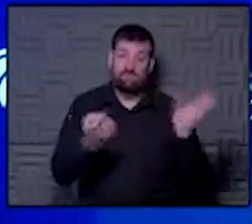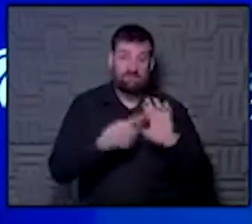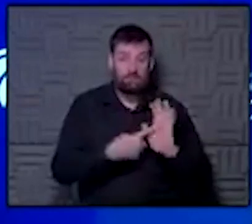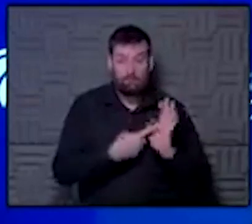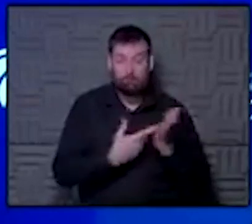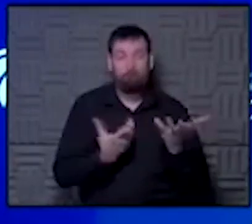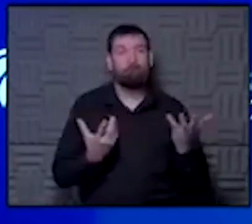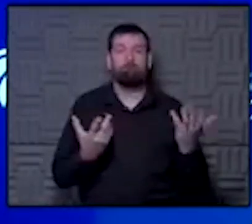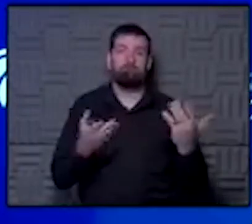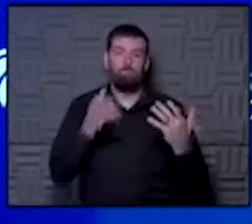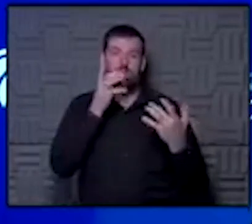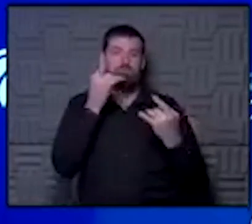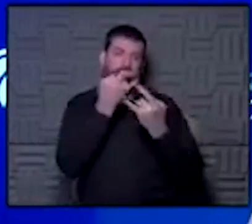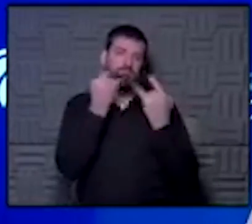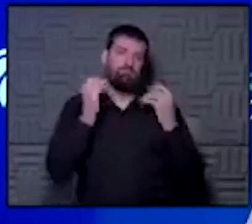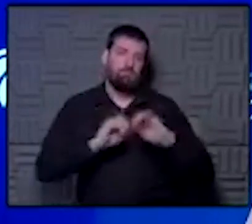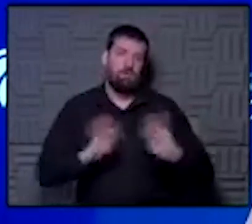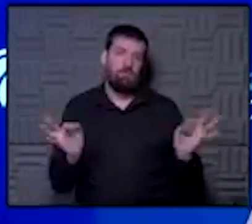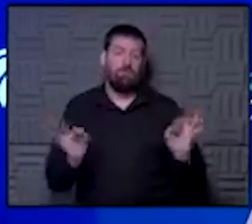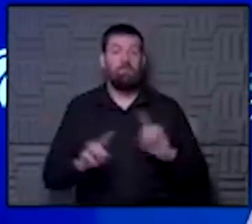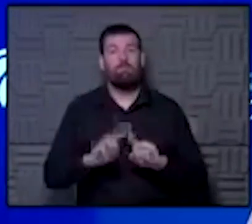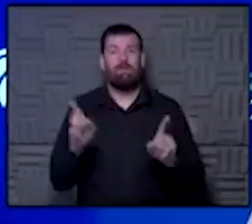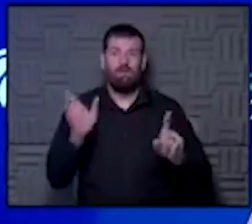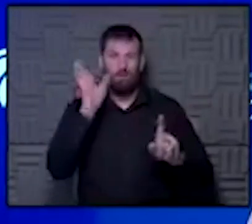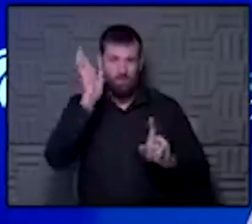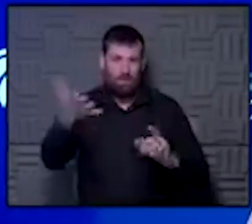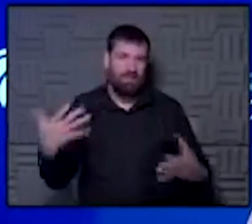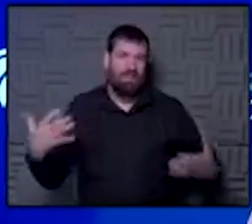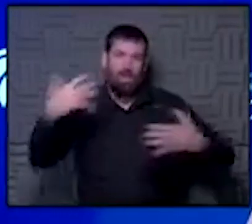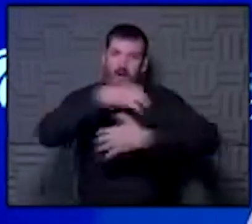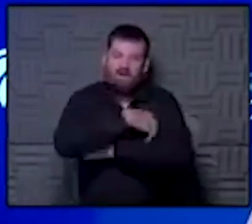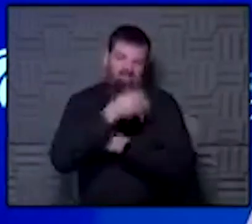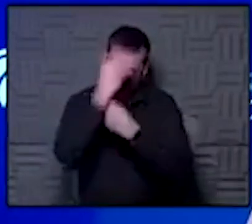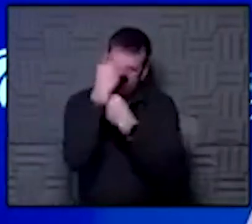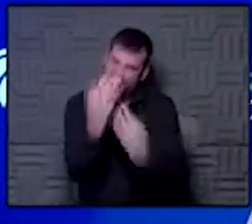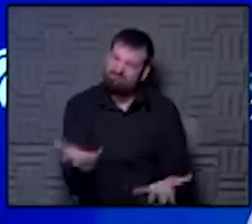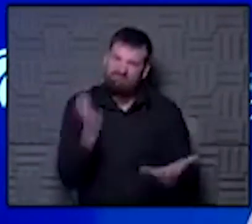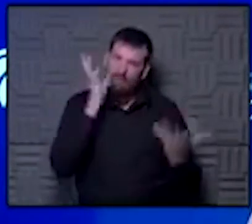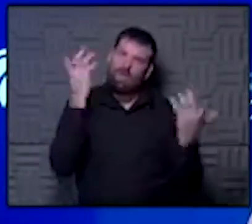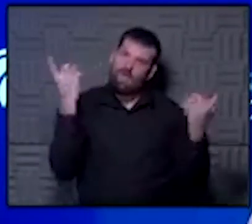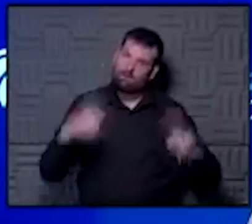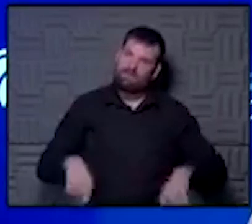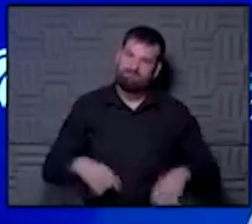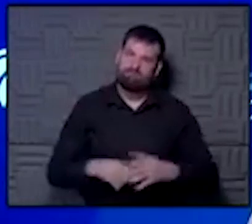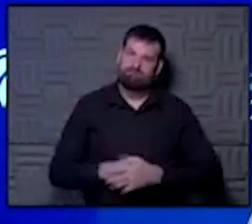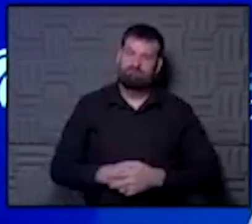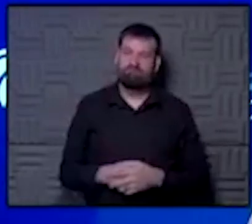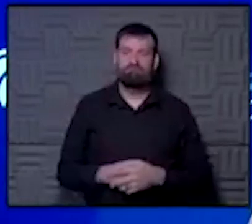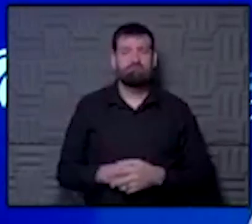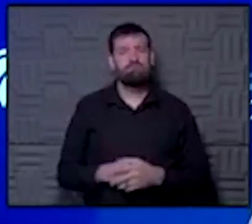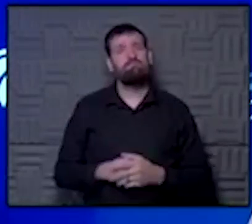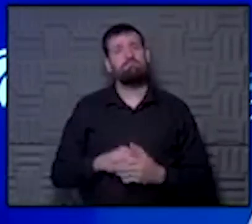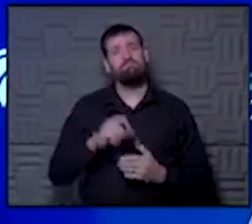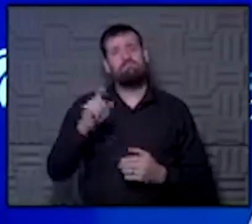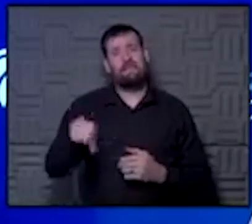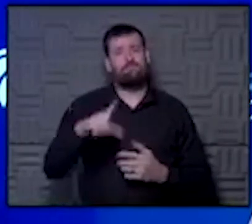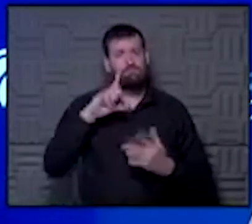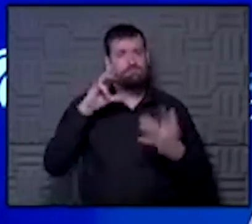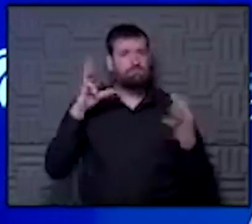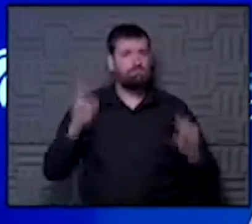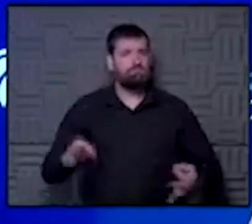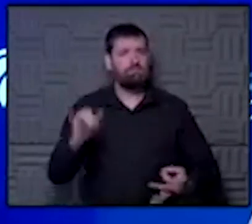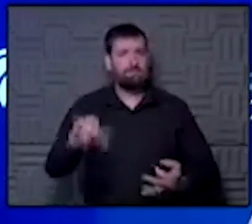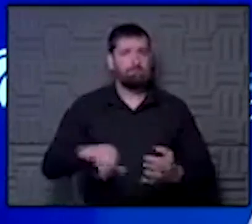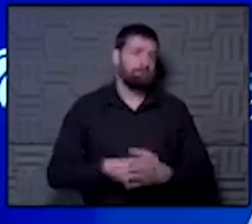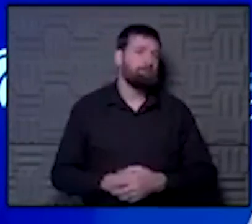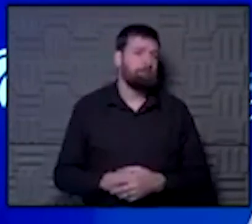take off the masks. But she is going to get a hug when she comes in the door. I'm just going to tell you, that's going to happen. And I think we all have to make those kind of decisions in our